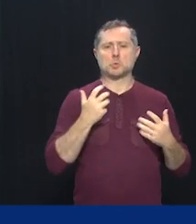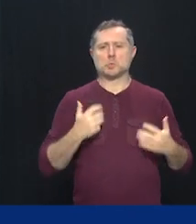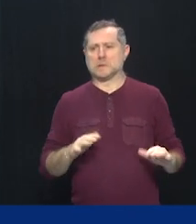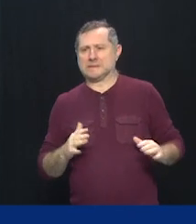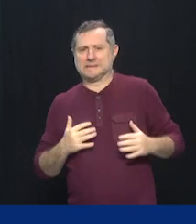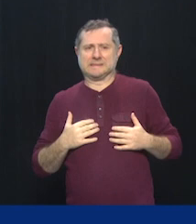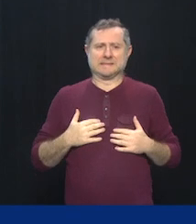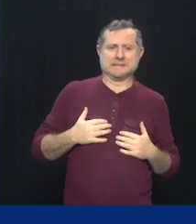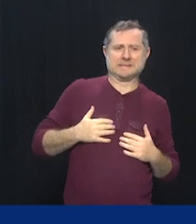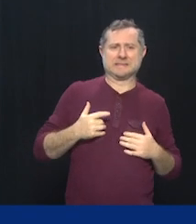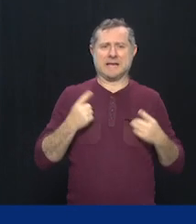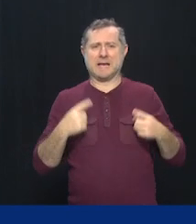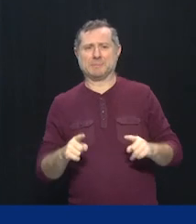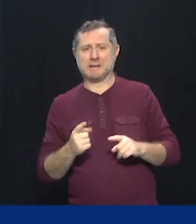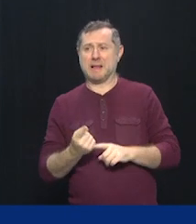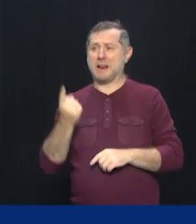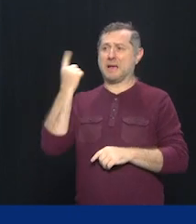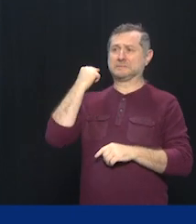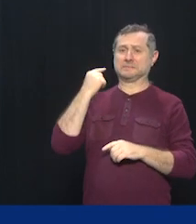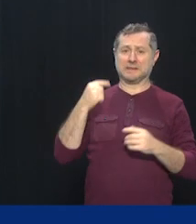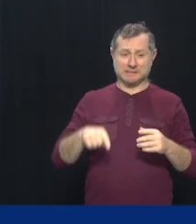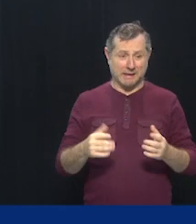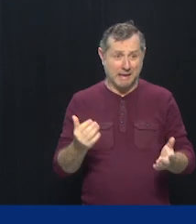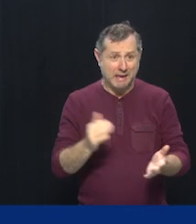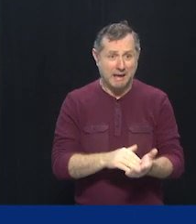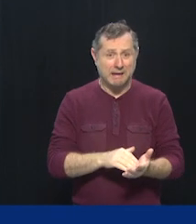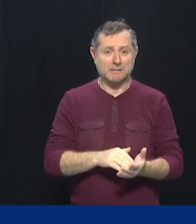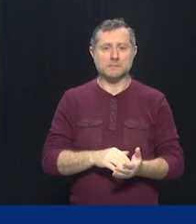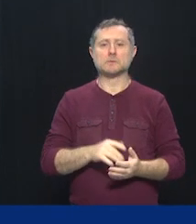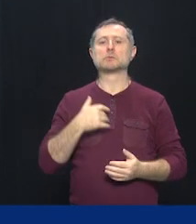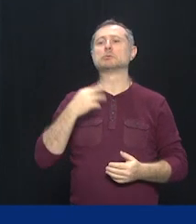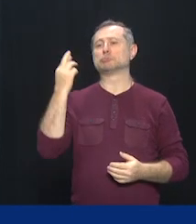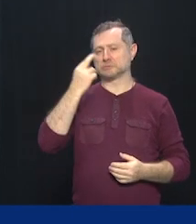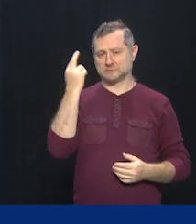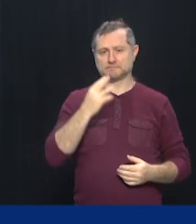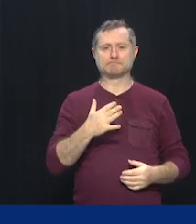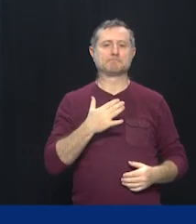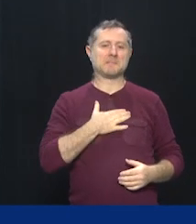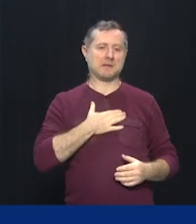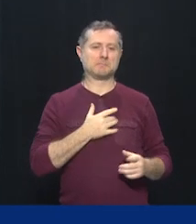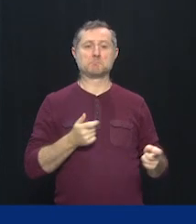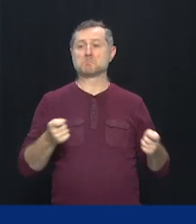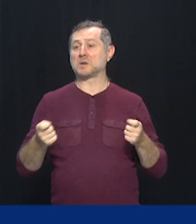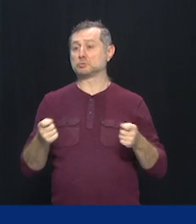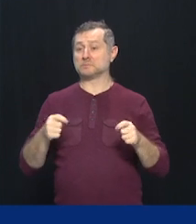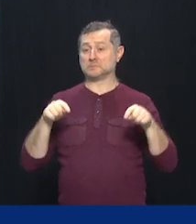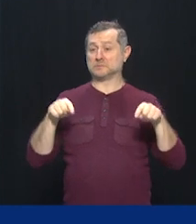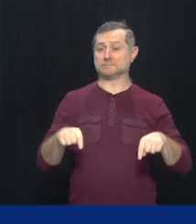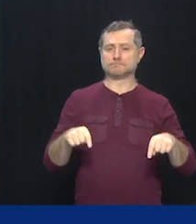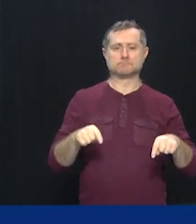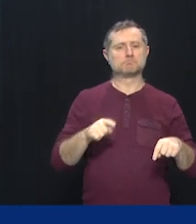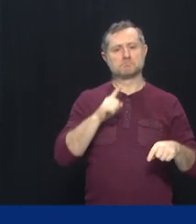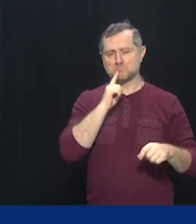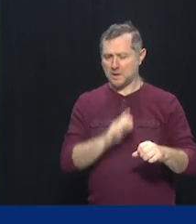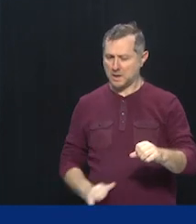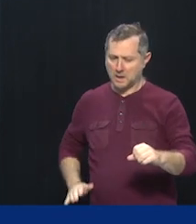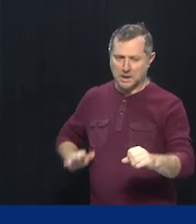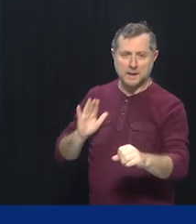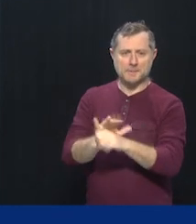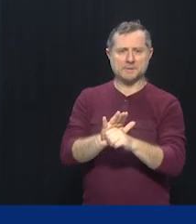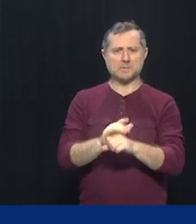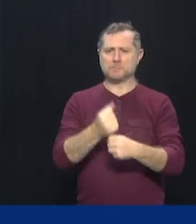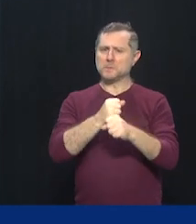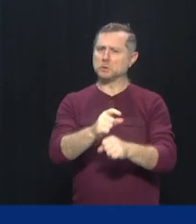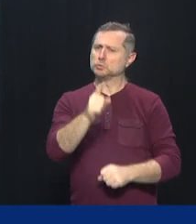last year. And that's why my administration is 1,000% committed to making sure that we stay vigilant. We